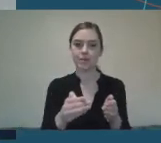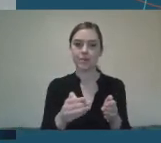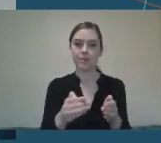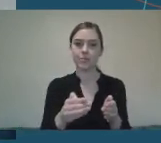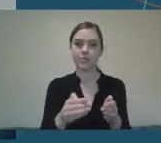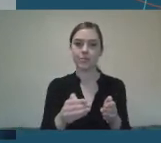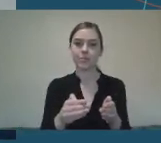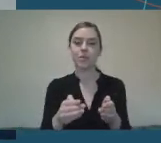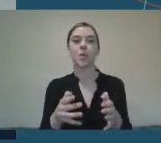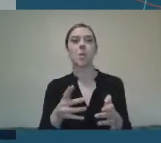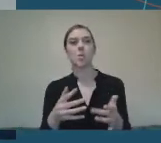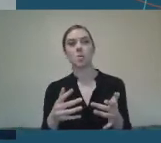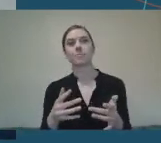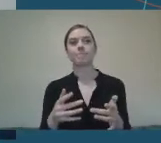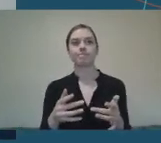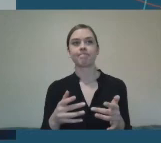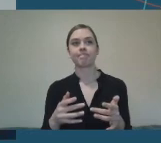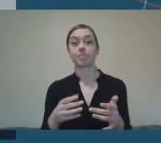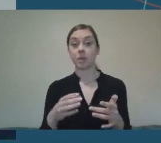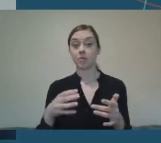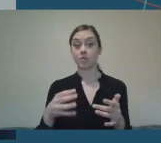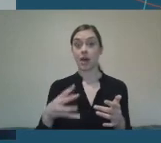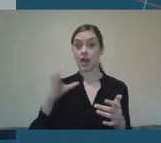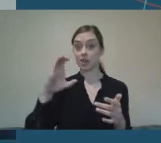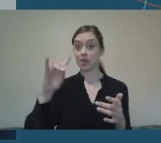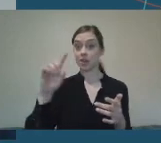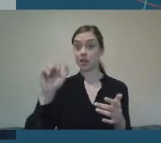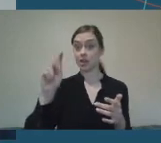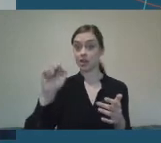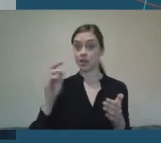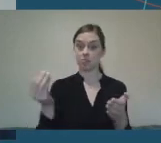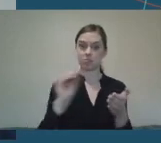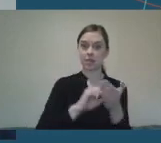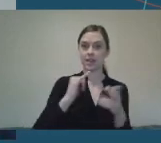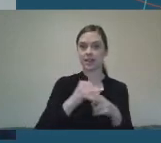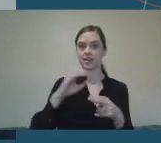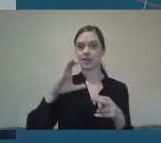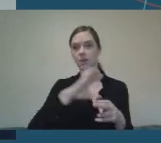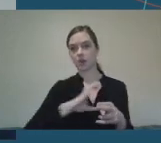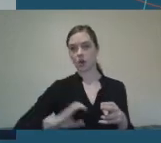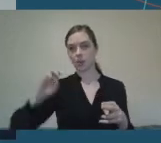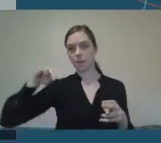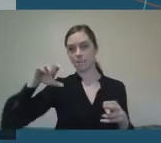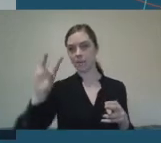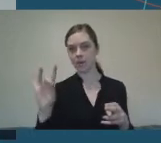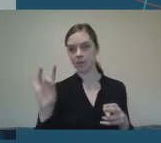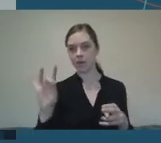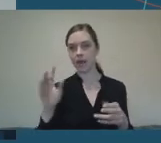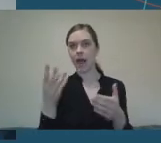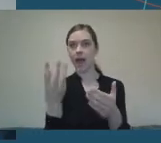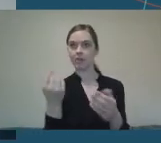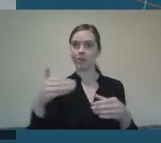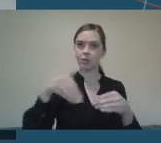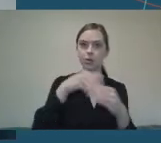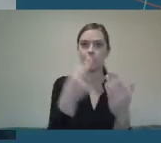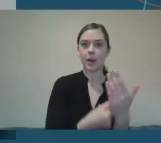putting the charter into our club mark, and by putting the having an inclusion policy into our